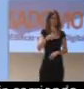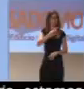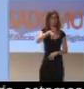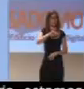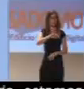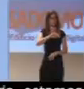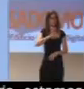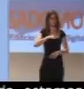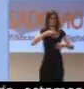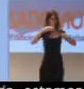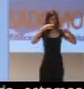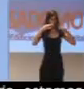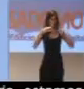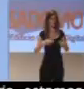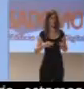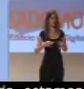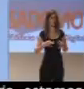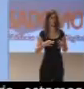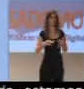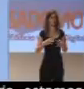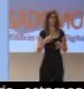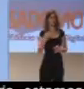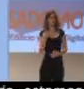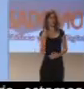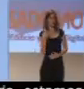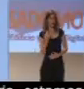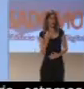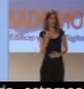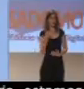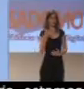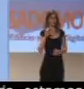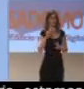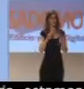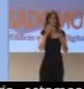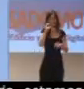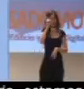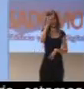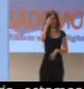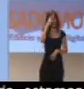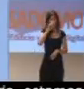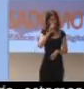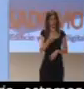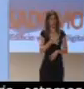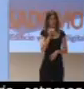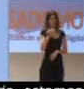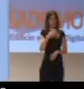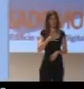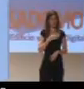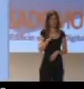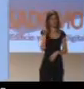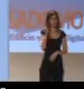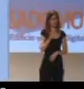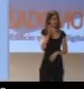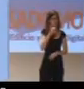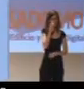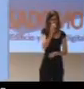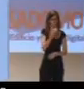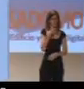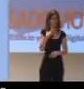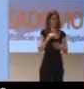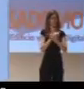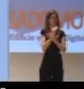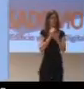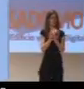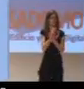We are also convinced of the fact that these new knowledge can be very useful to develop